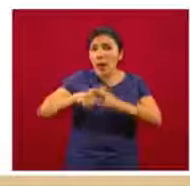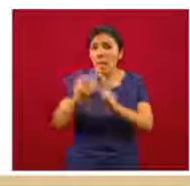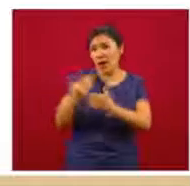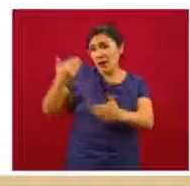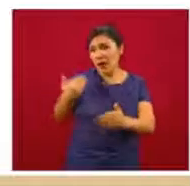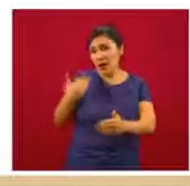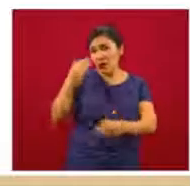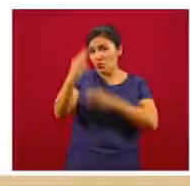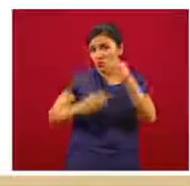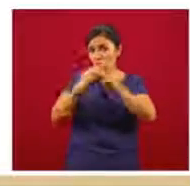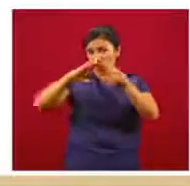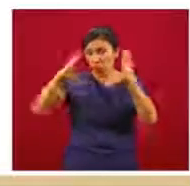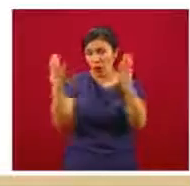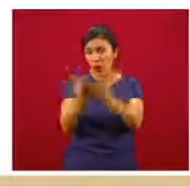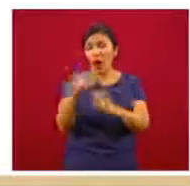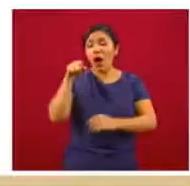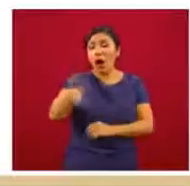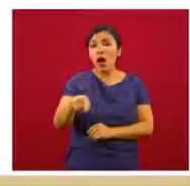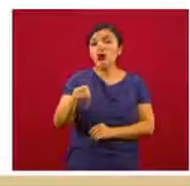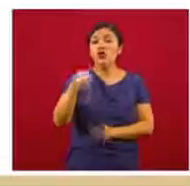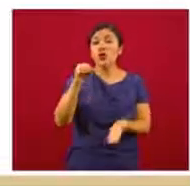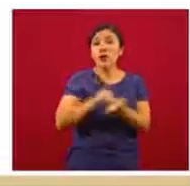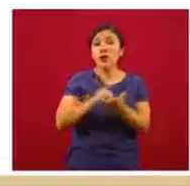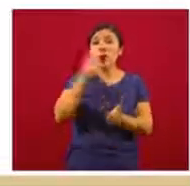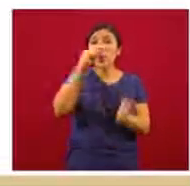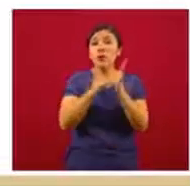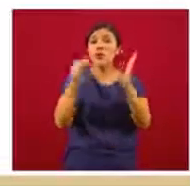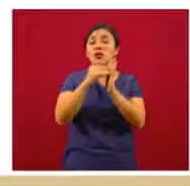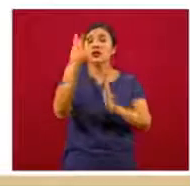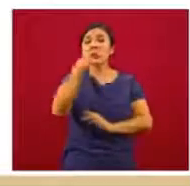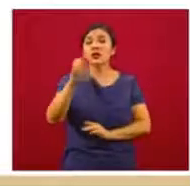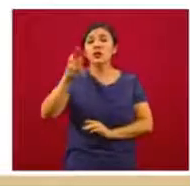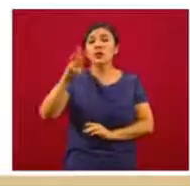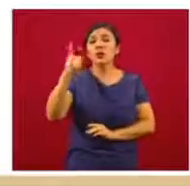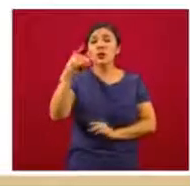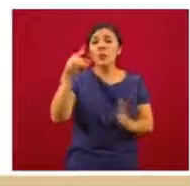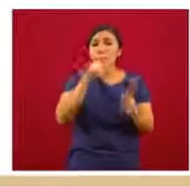5,817,385 have suffered from COVID since the epidemic began in the world. From there,